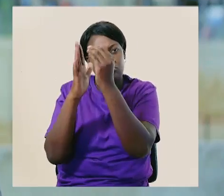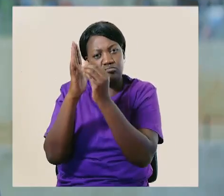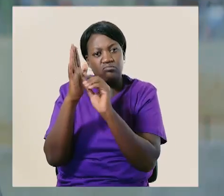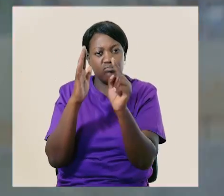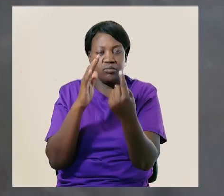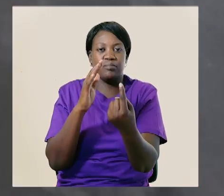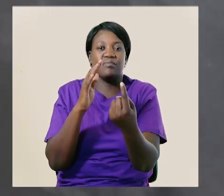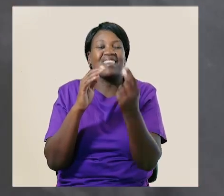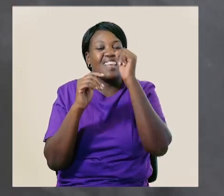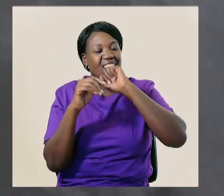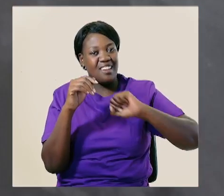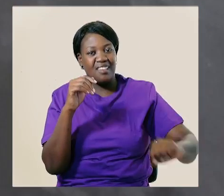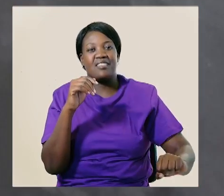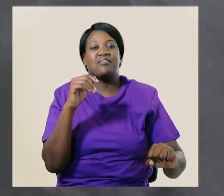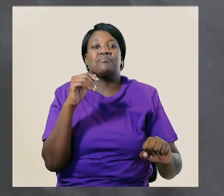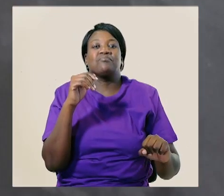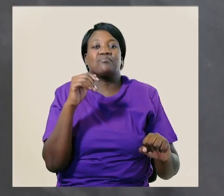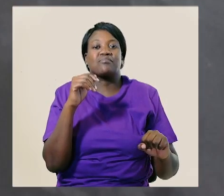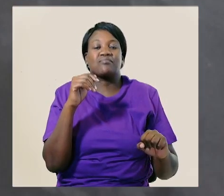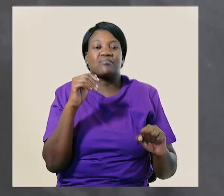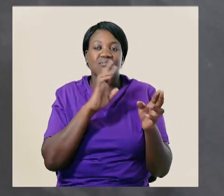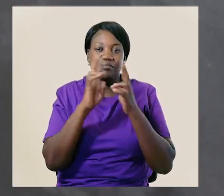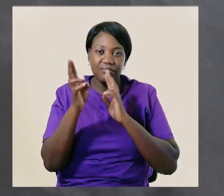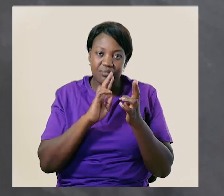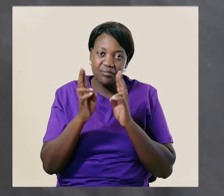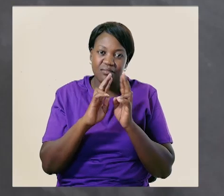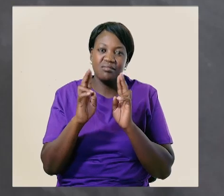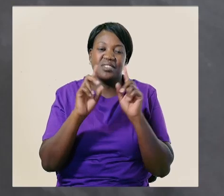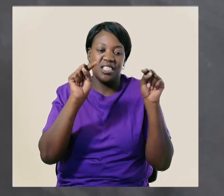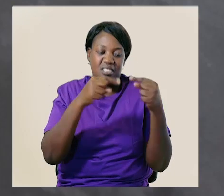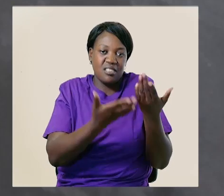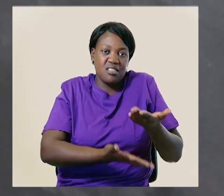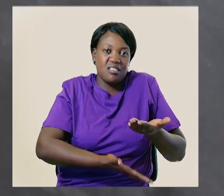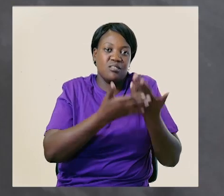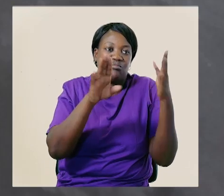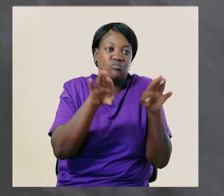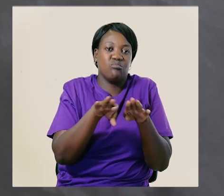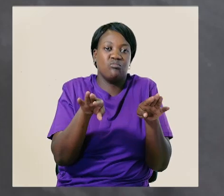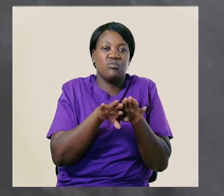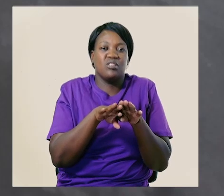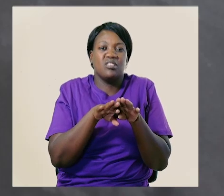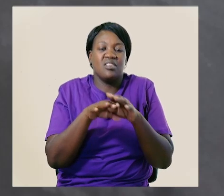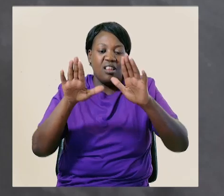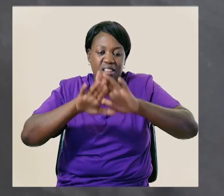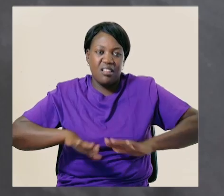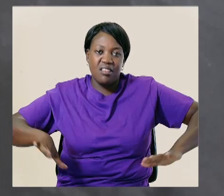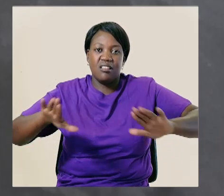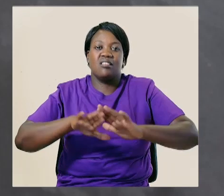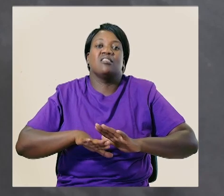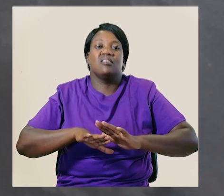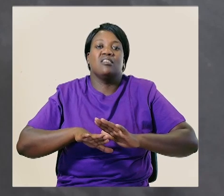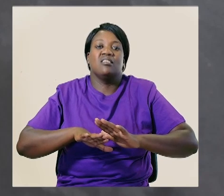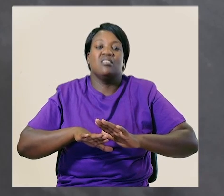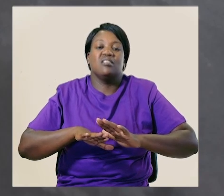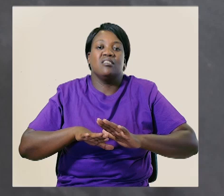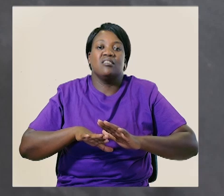turn. Land. When we talk about land as a factor of production, we mean the natural environment. In